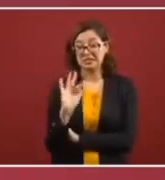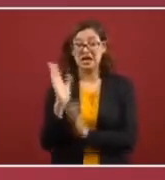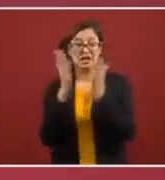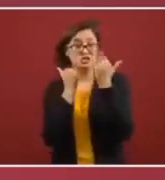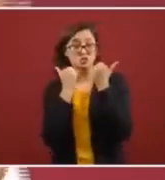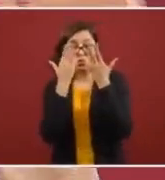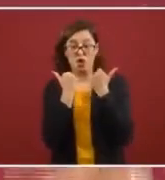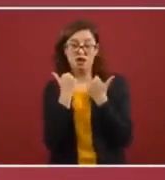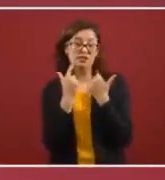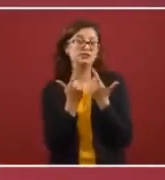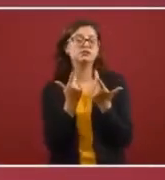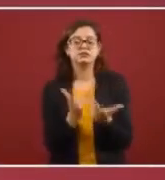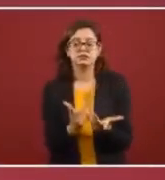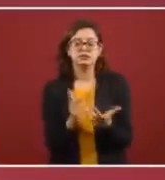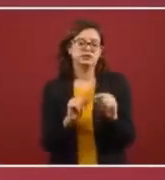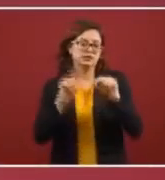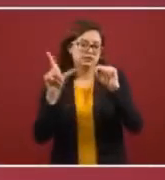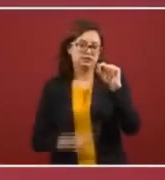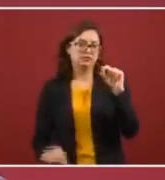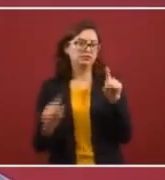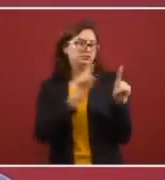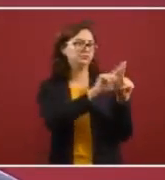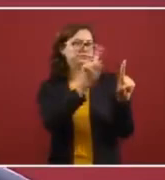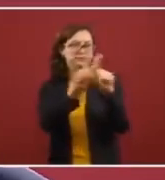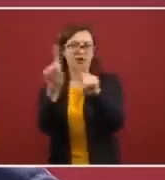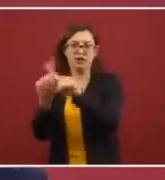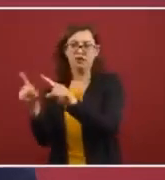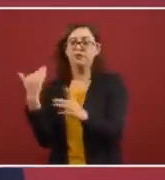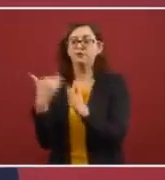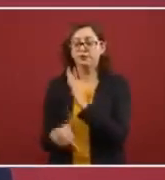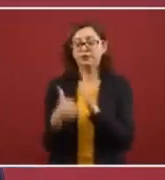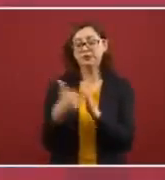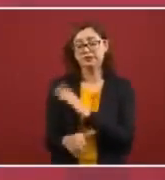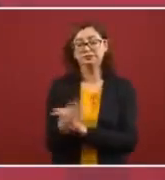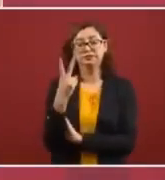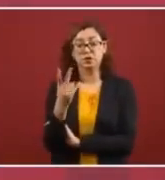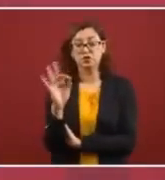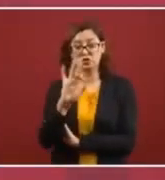that it's possible they have a shortage in the different areas of the country.